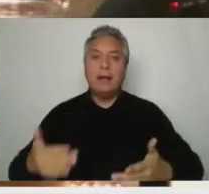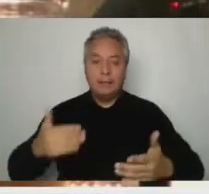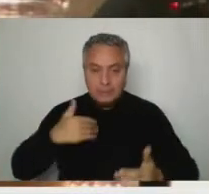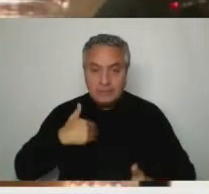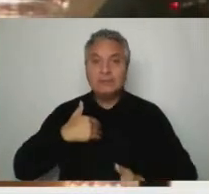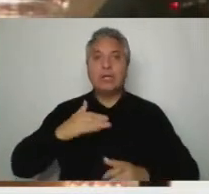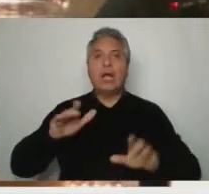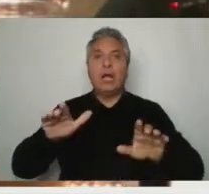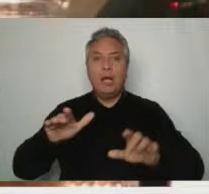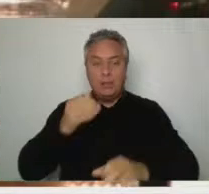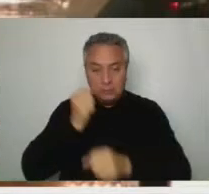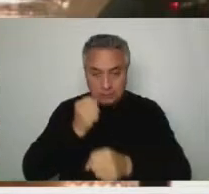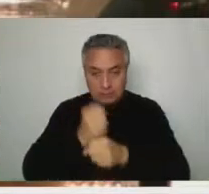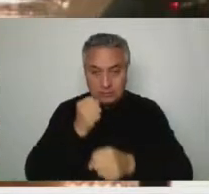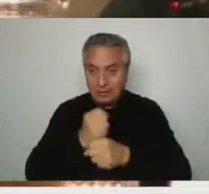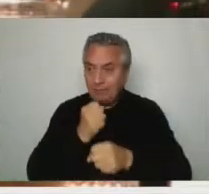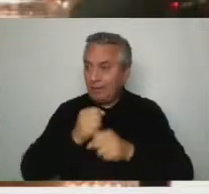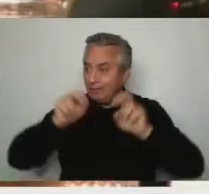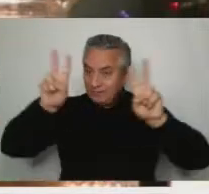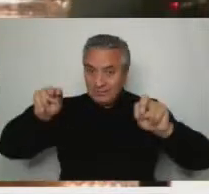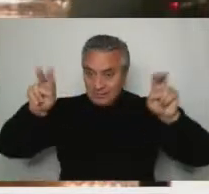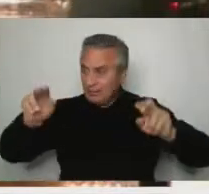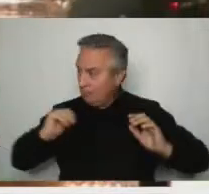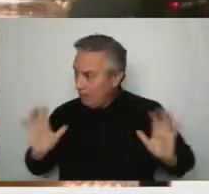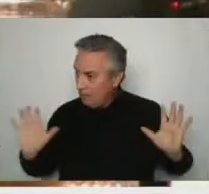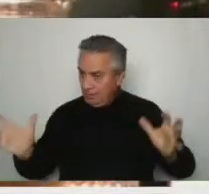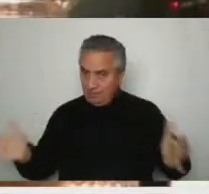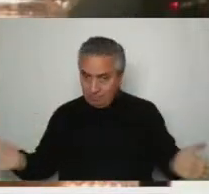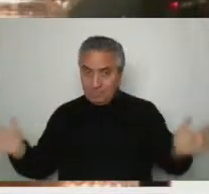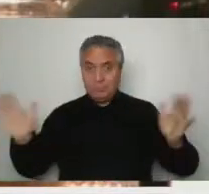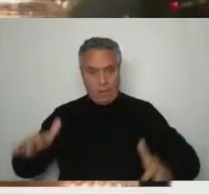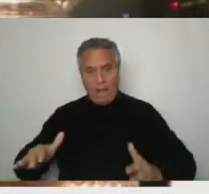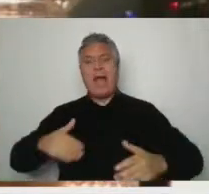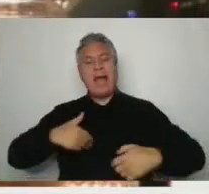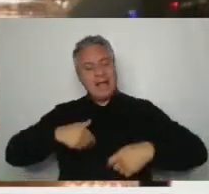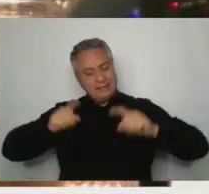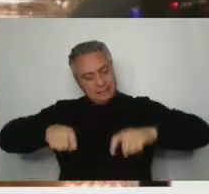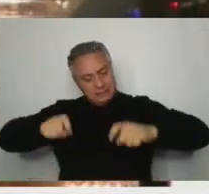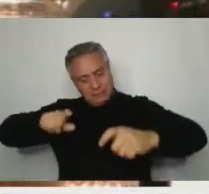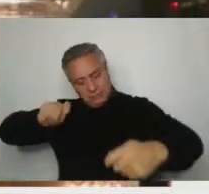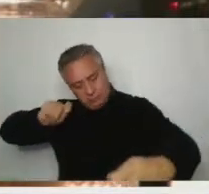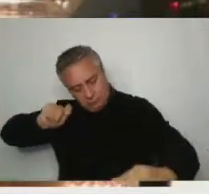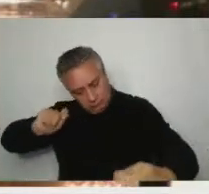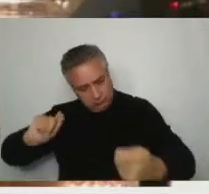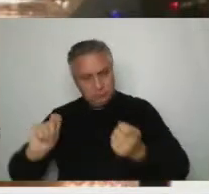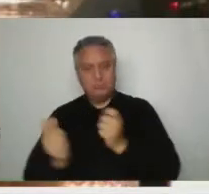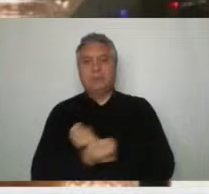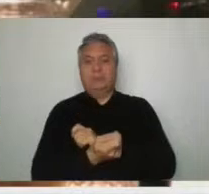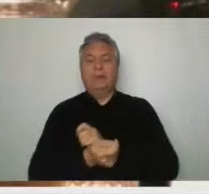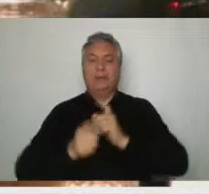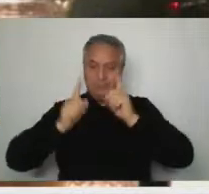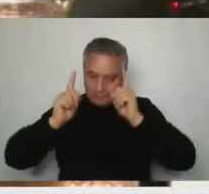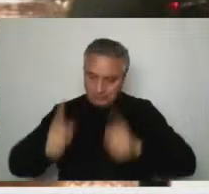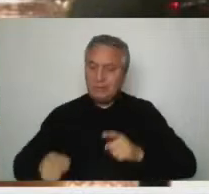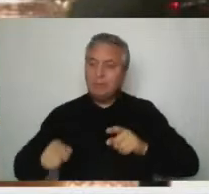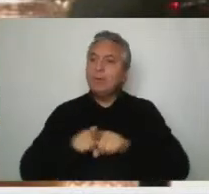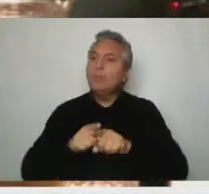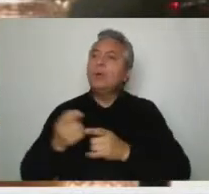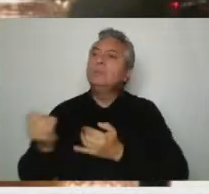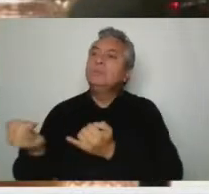changing what we've been doing in terms of participation. This should be a